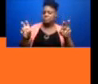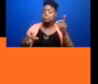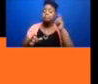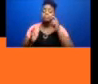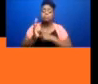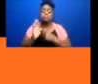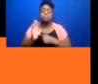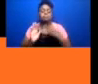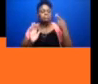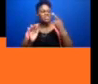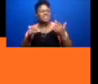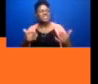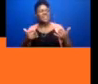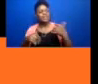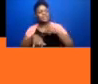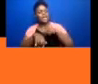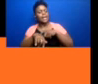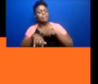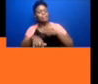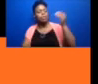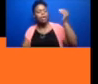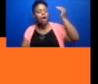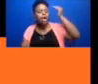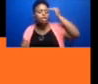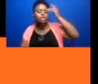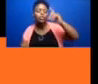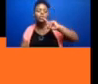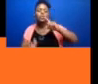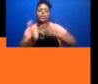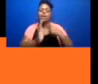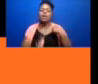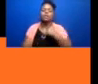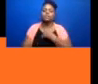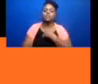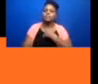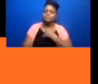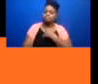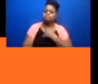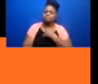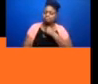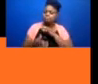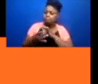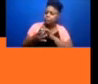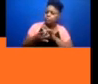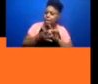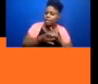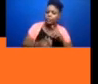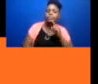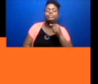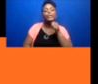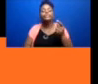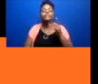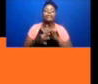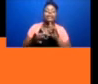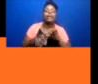really requires that we connect, that we don't just say, oh, that's them over